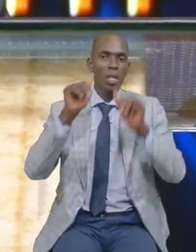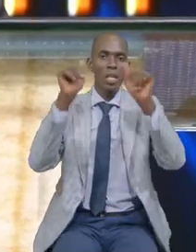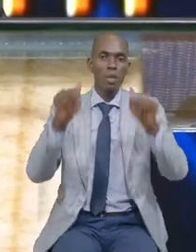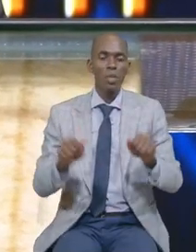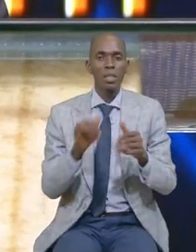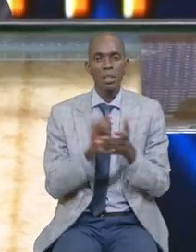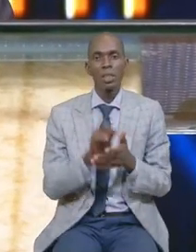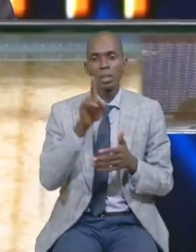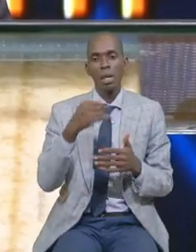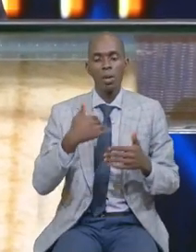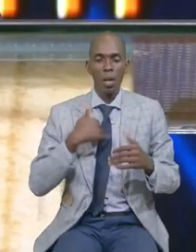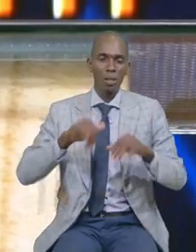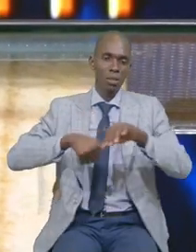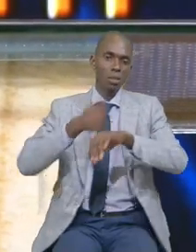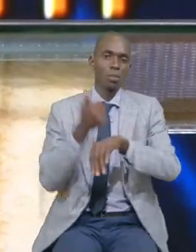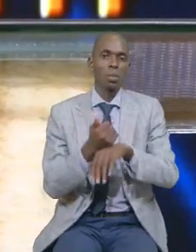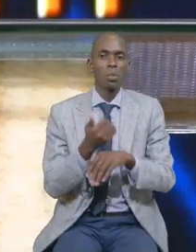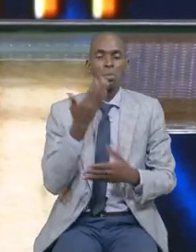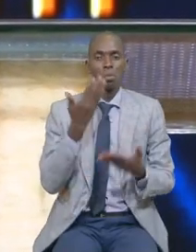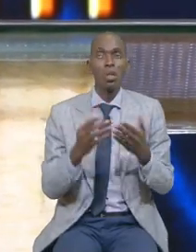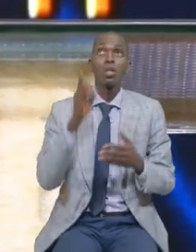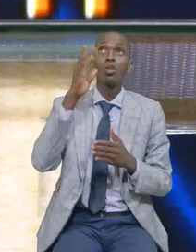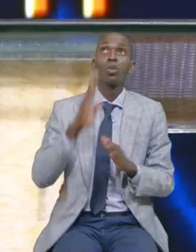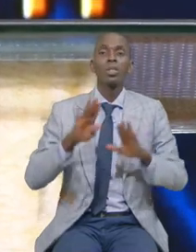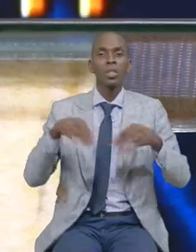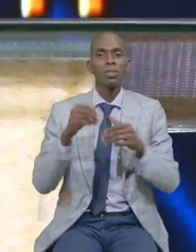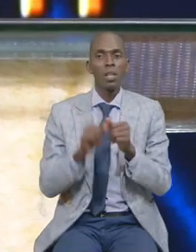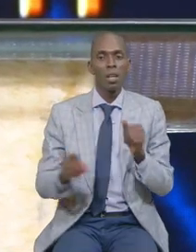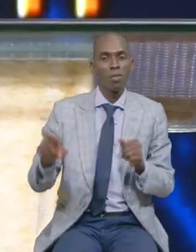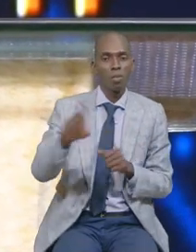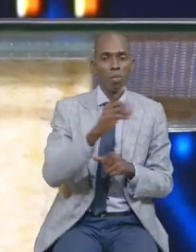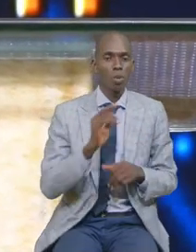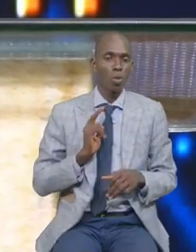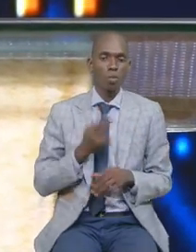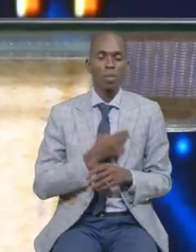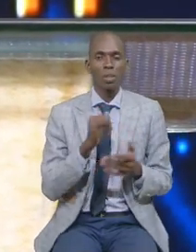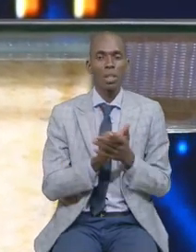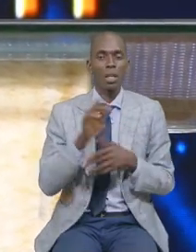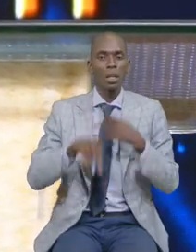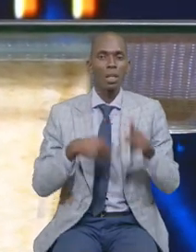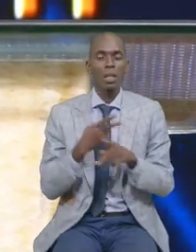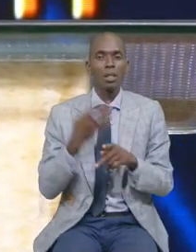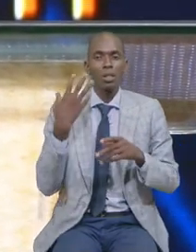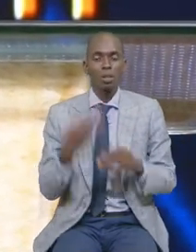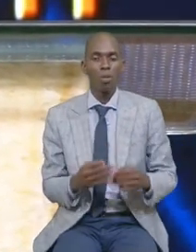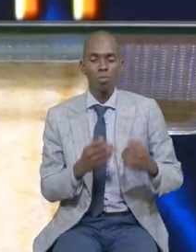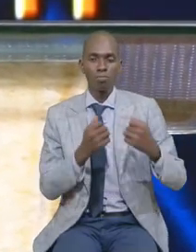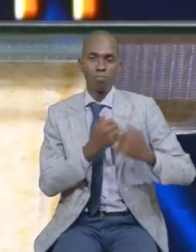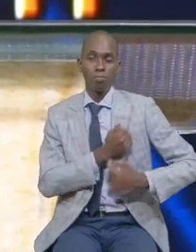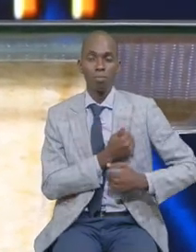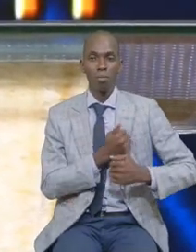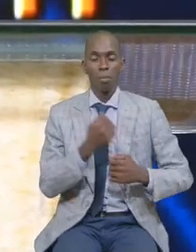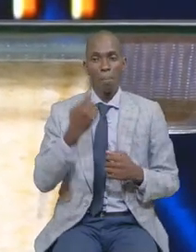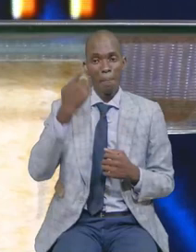hast set up. May God give every one of us that kind of fortified mind, courage,